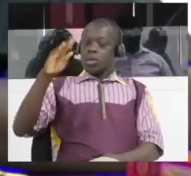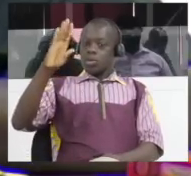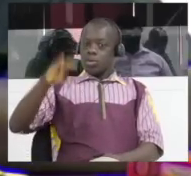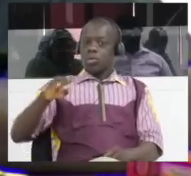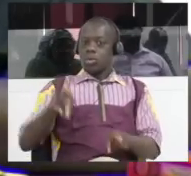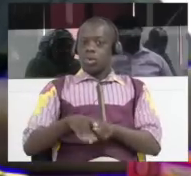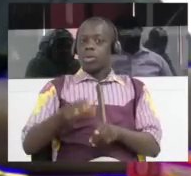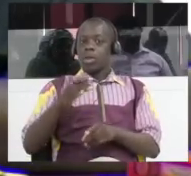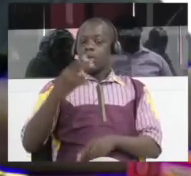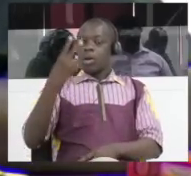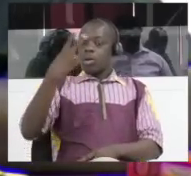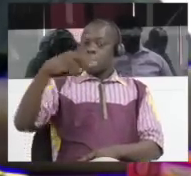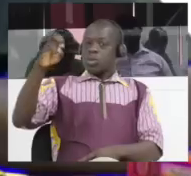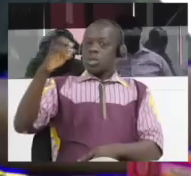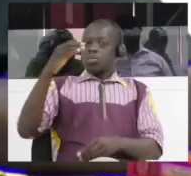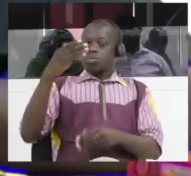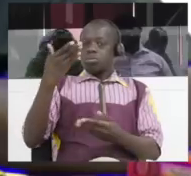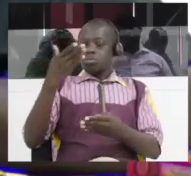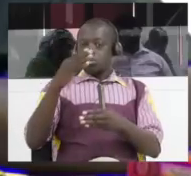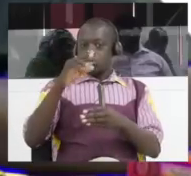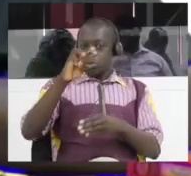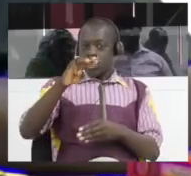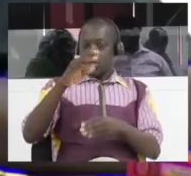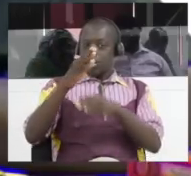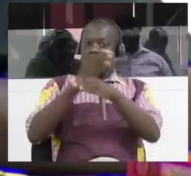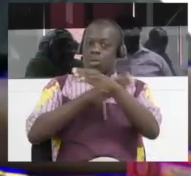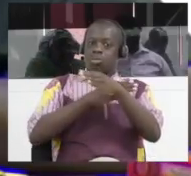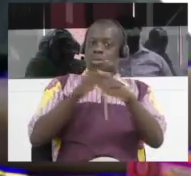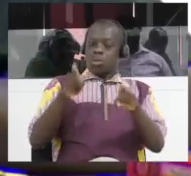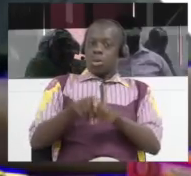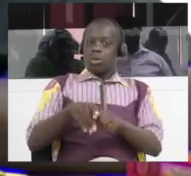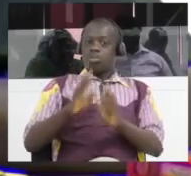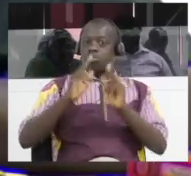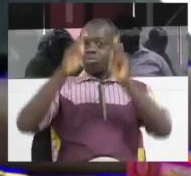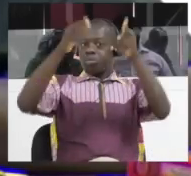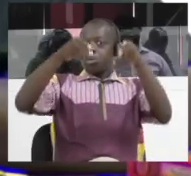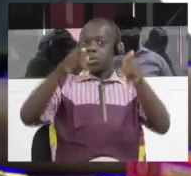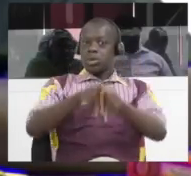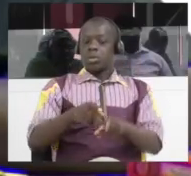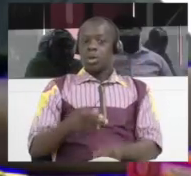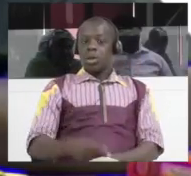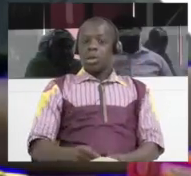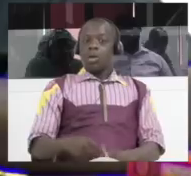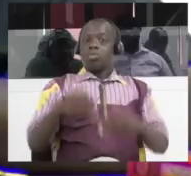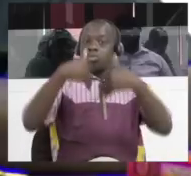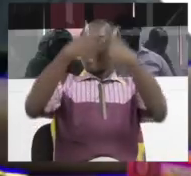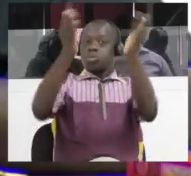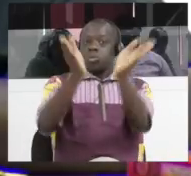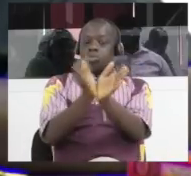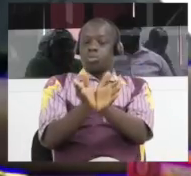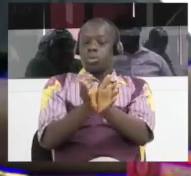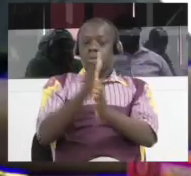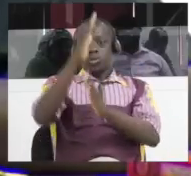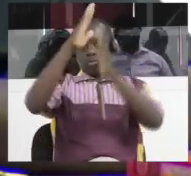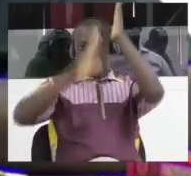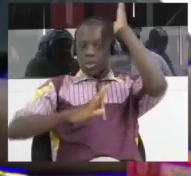then about 200 meters before the bridge, we were stopped by a group of soldiers with